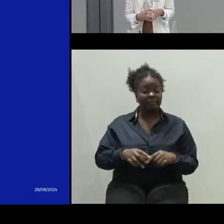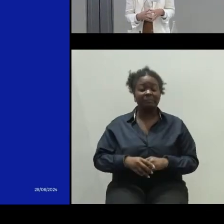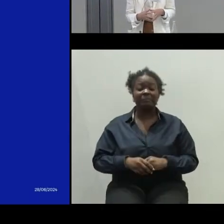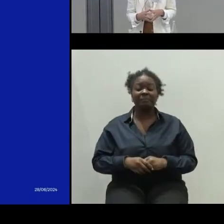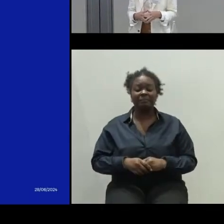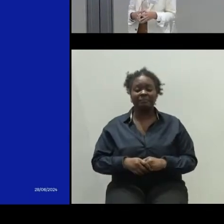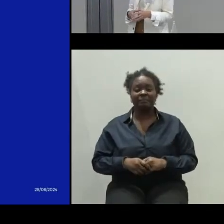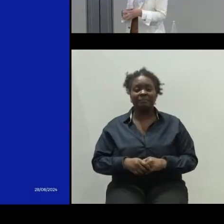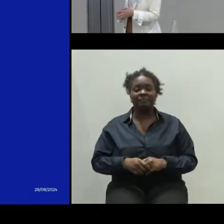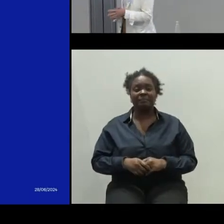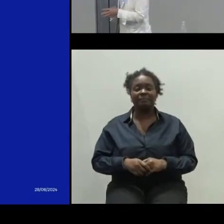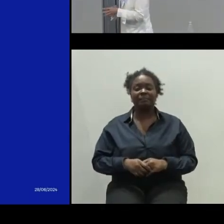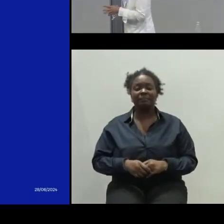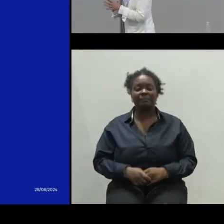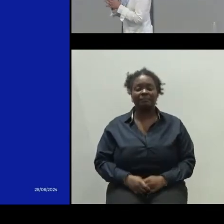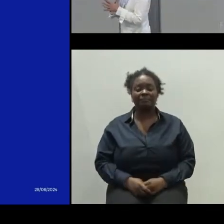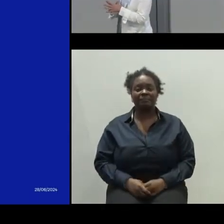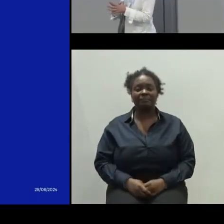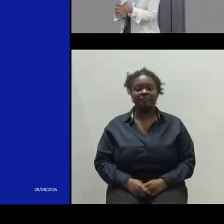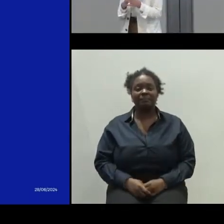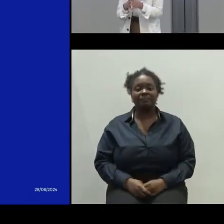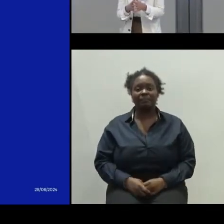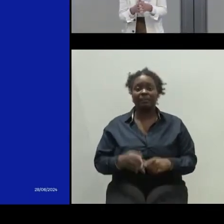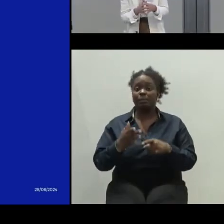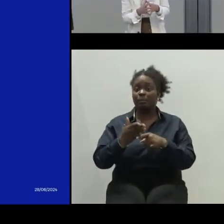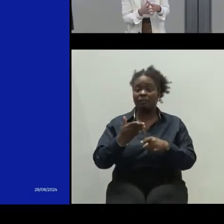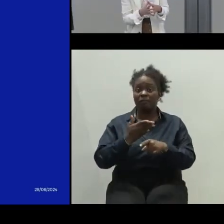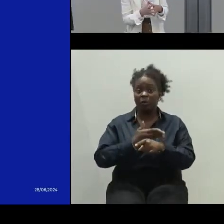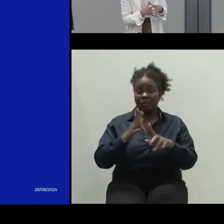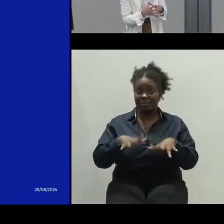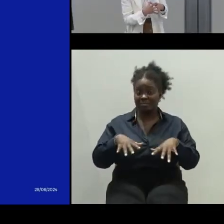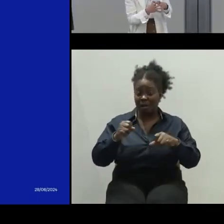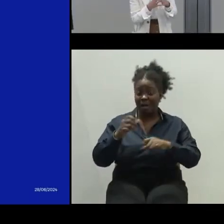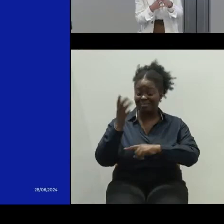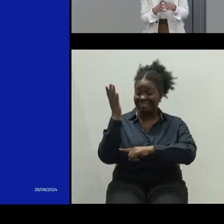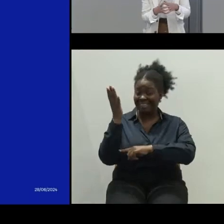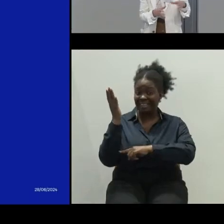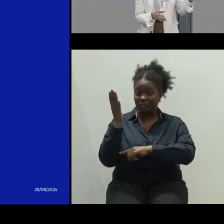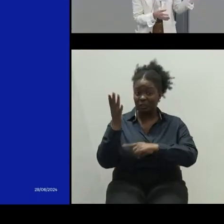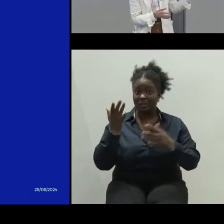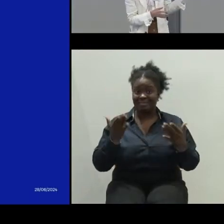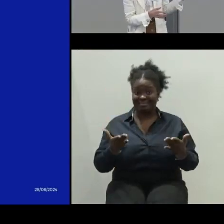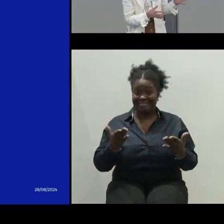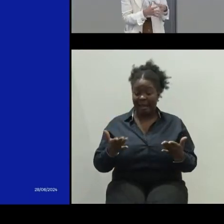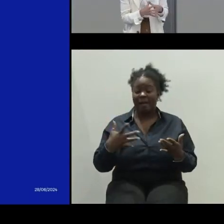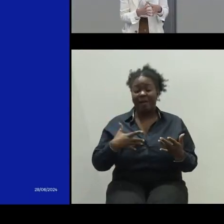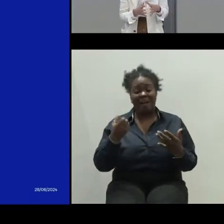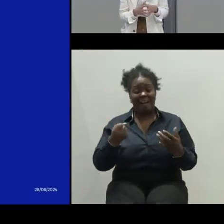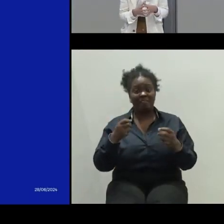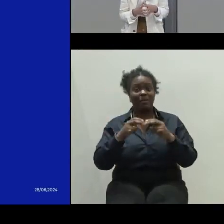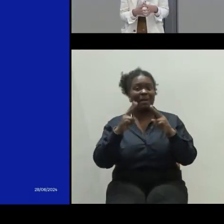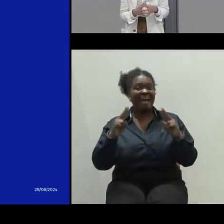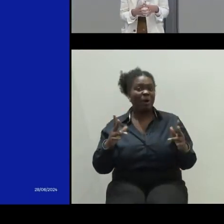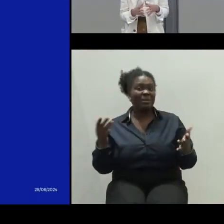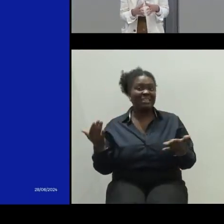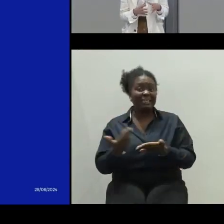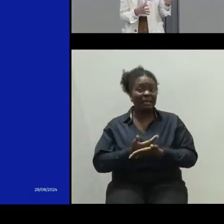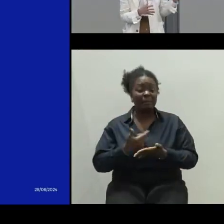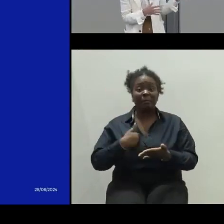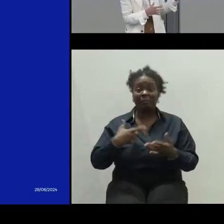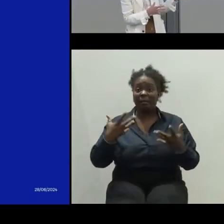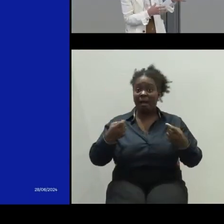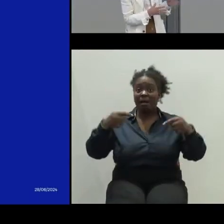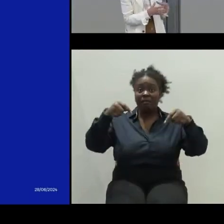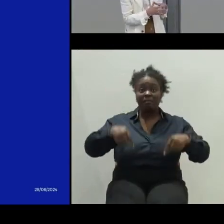and Engineering. Before we start with the lecture today, I have a little bit of housekeeping. As you see, we are very lucky to